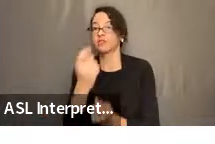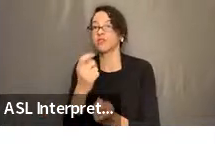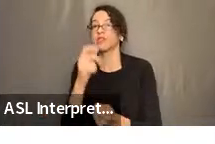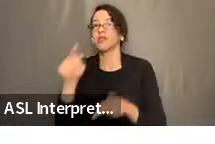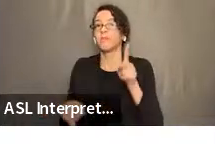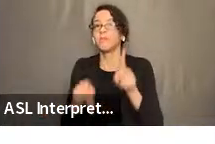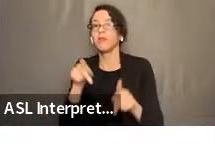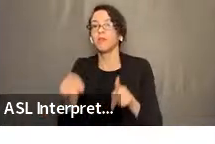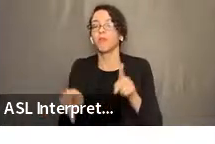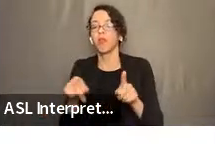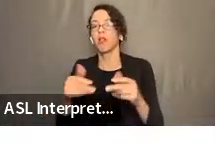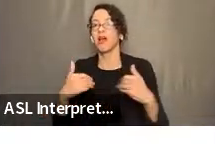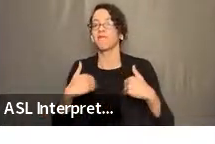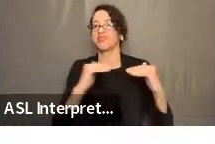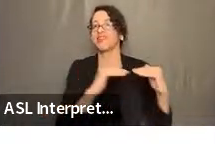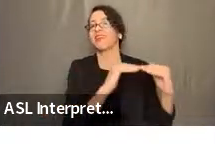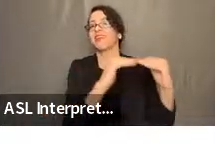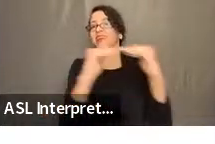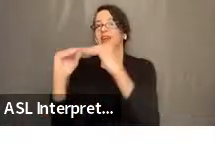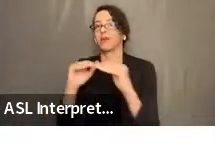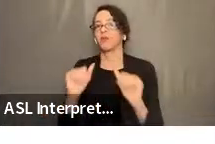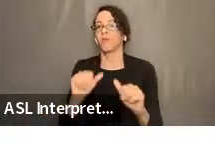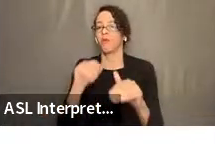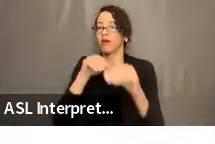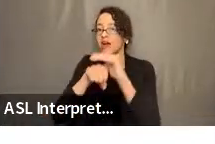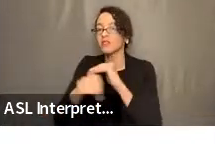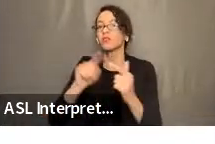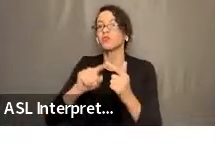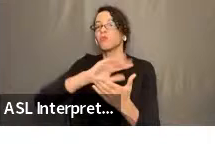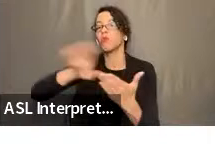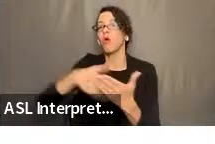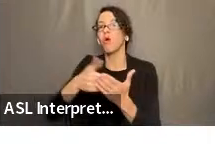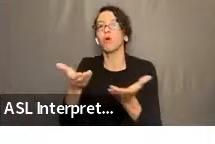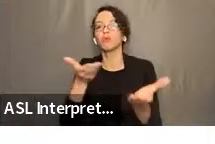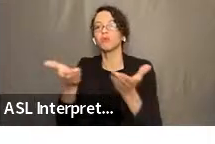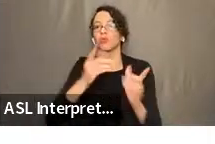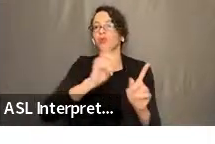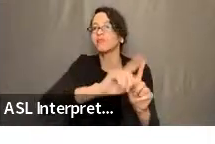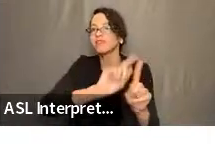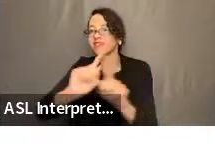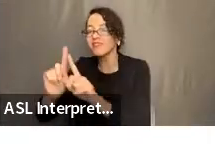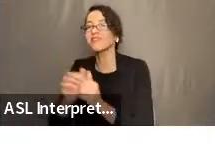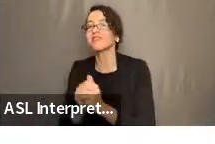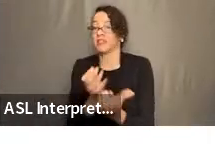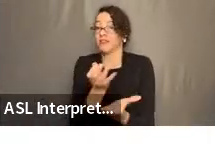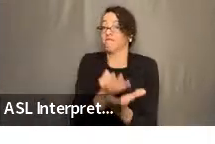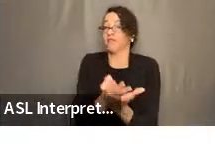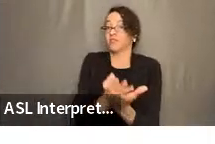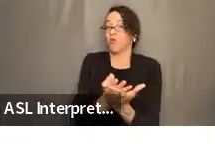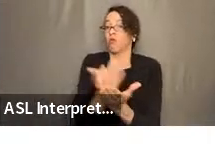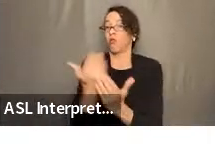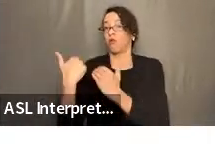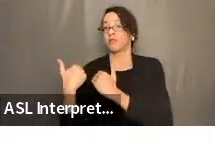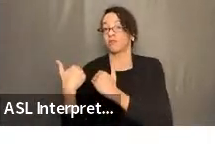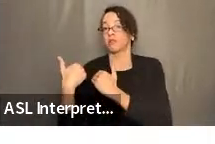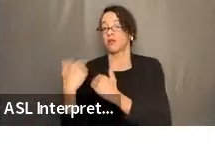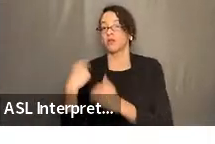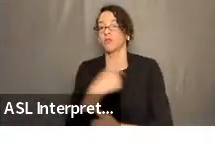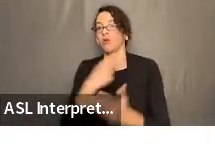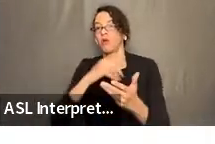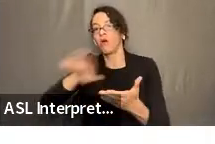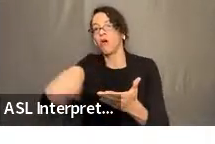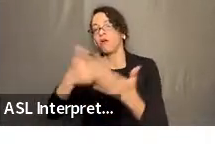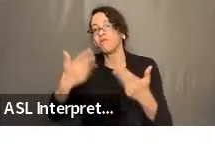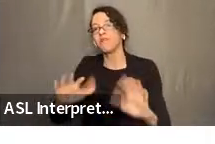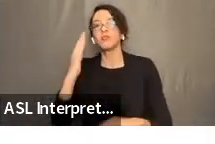having equitable access to all services, fiscal responsibility, as we all know, if we are